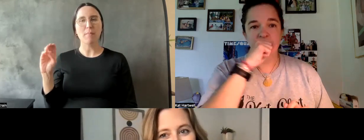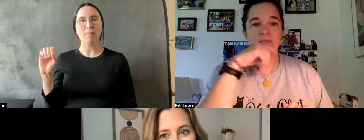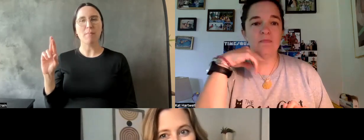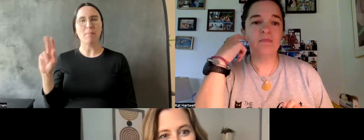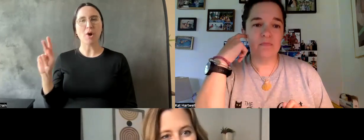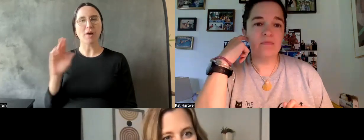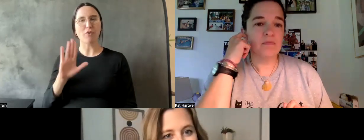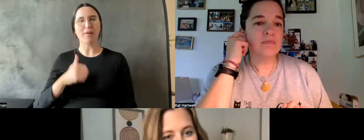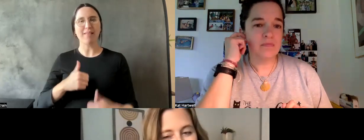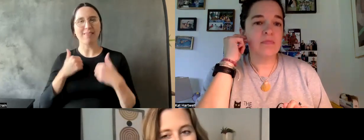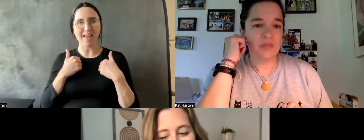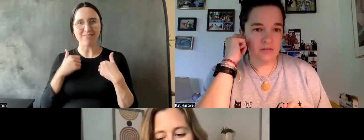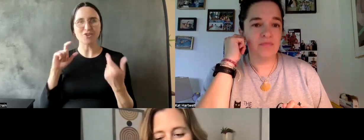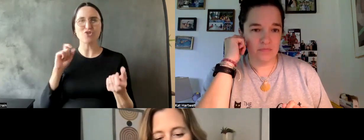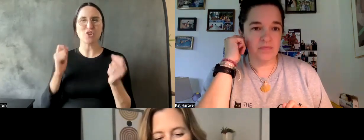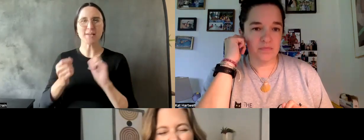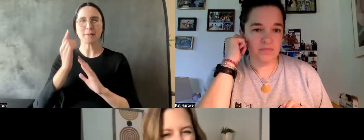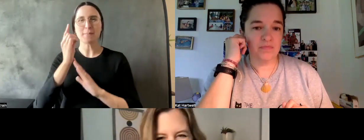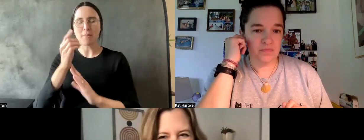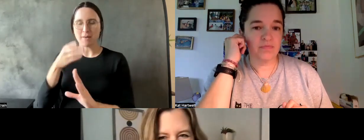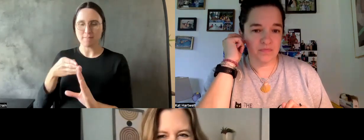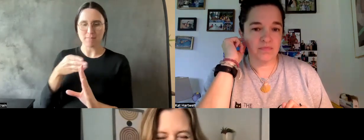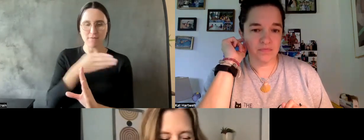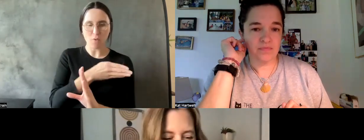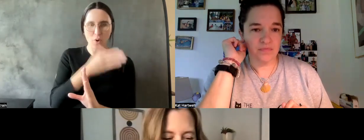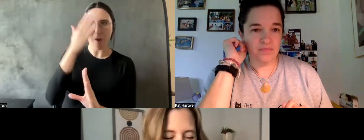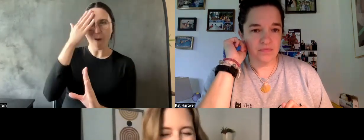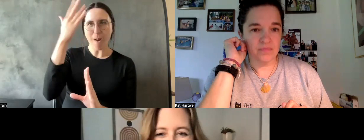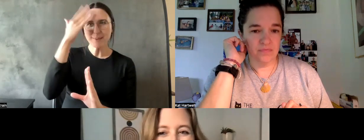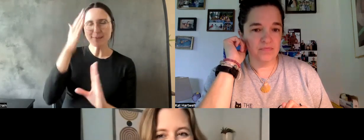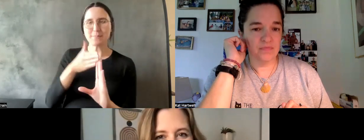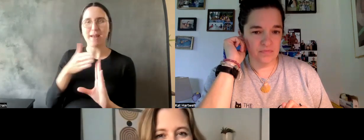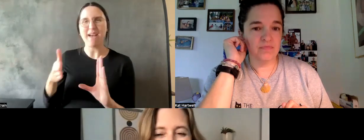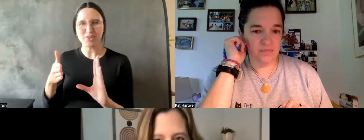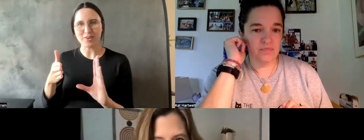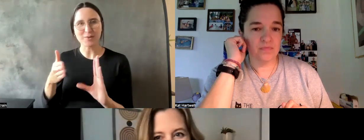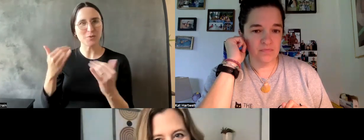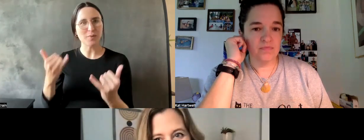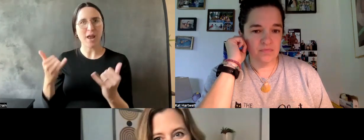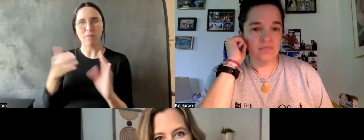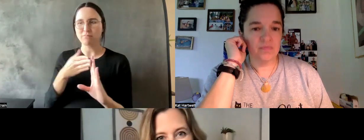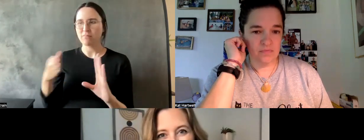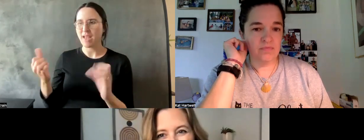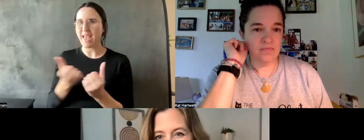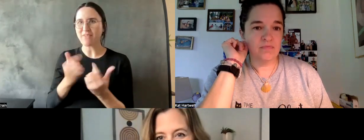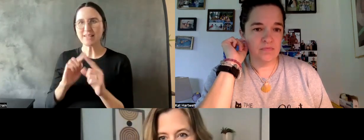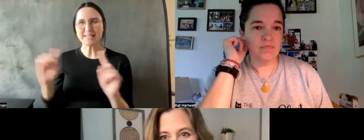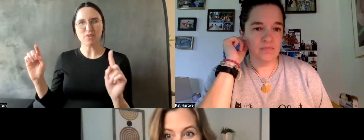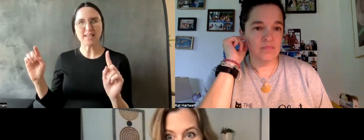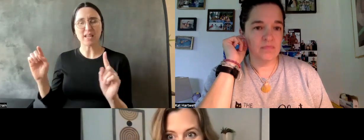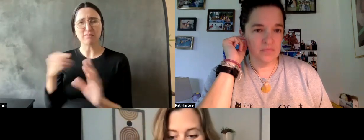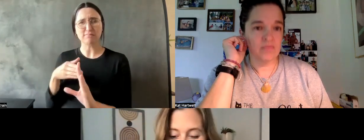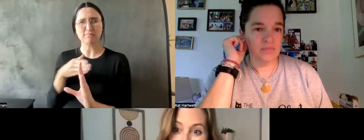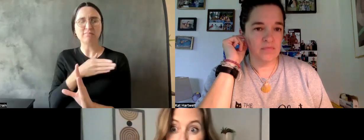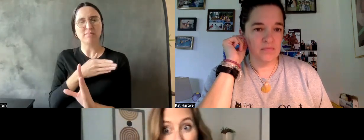be the same again. And that was really, we mourned. I mean, we mourned the loss of what we thought was going